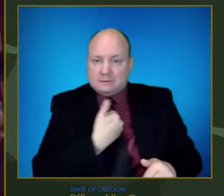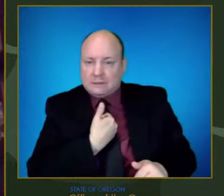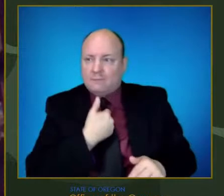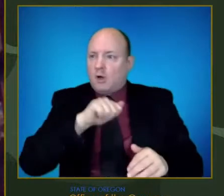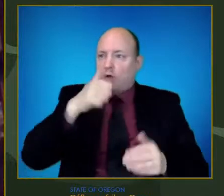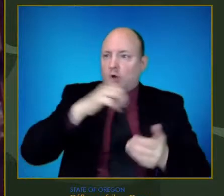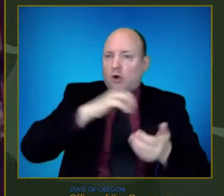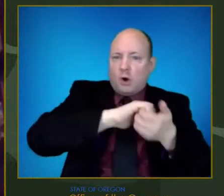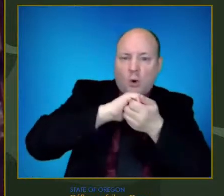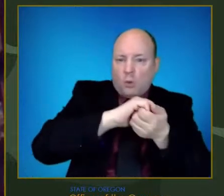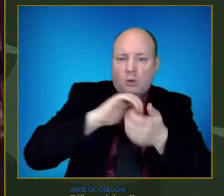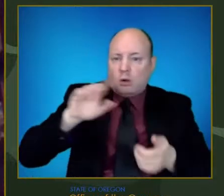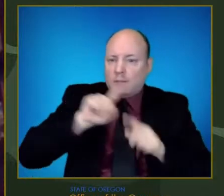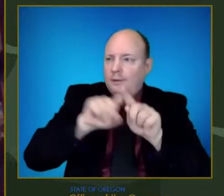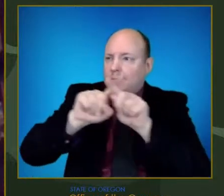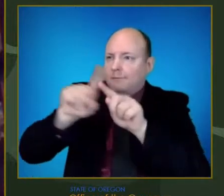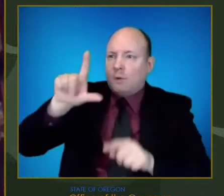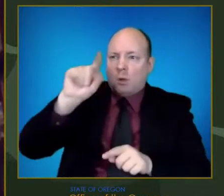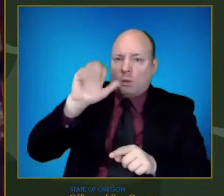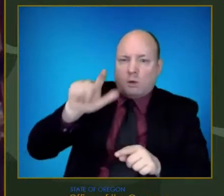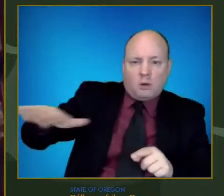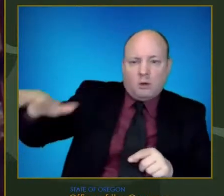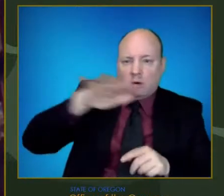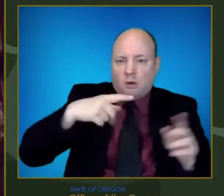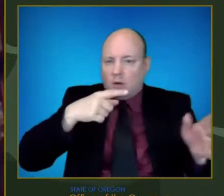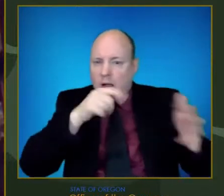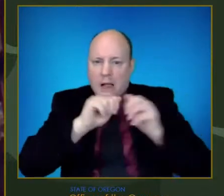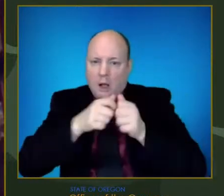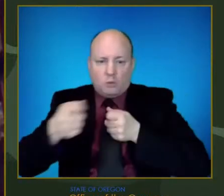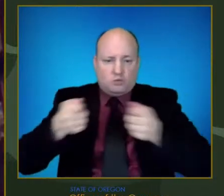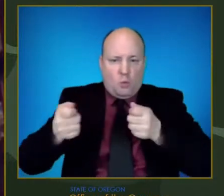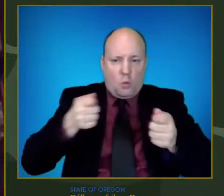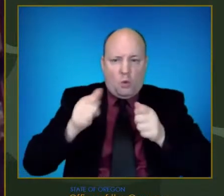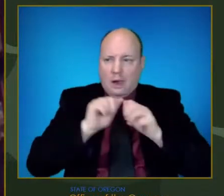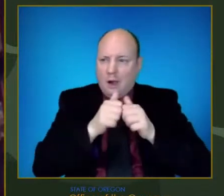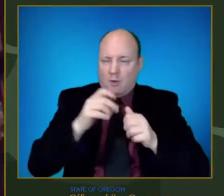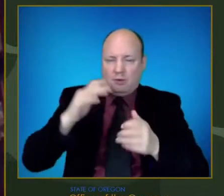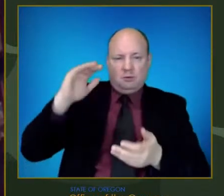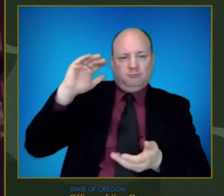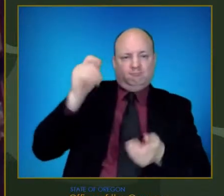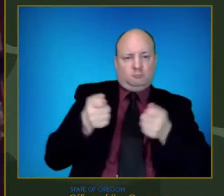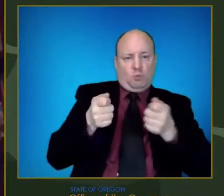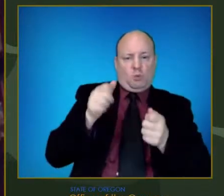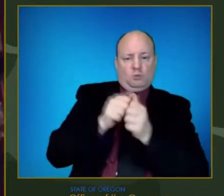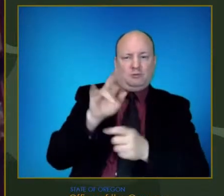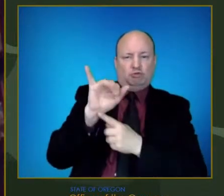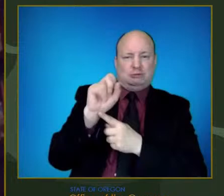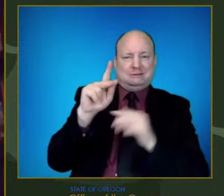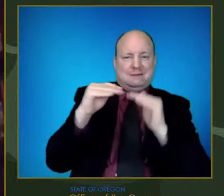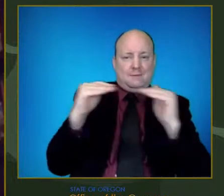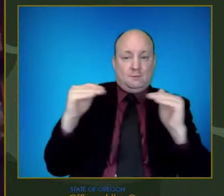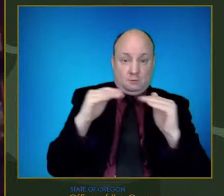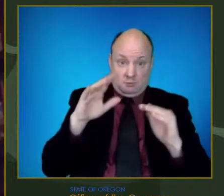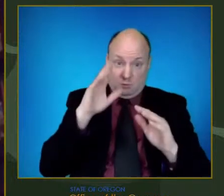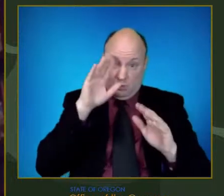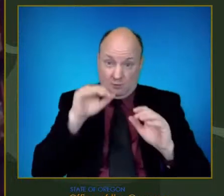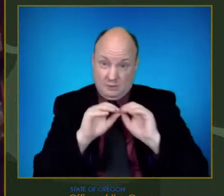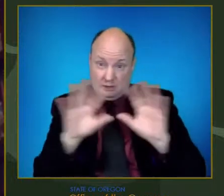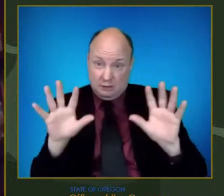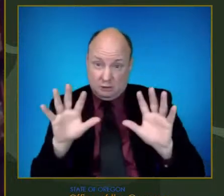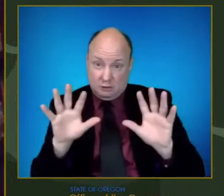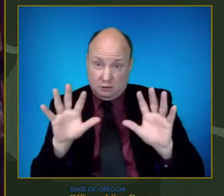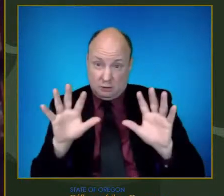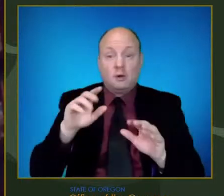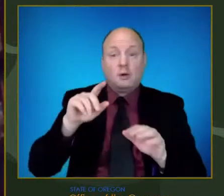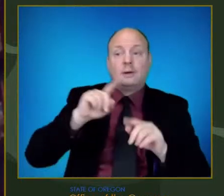spread of COVID-19 based on spread in the community. So just to be clear, the grace period is only for the counties that are